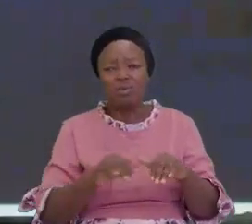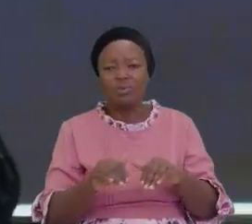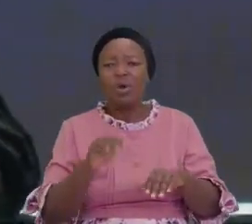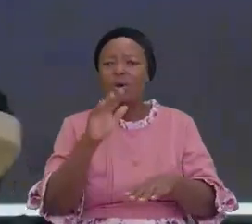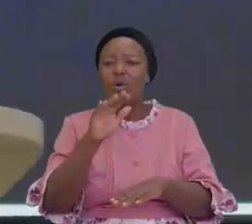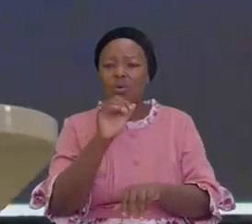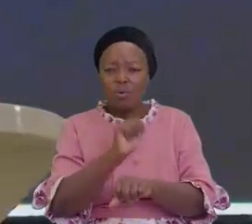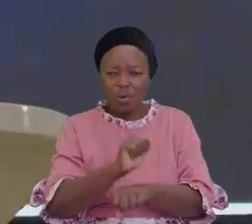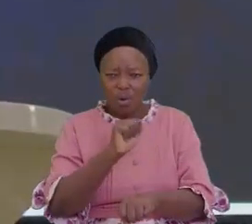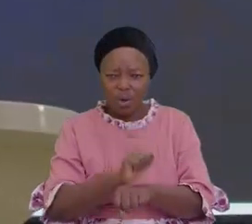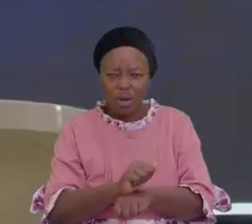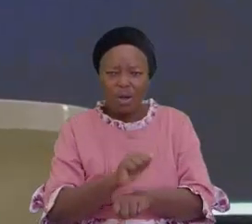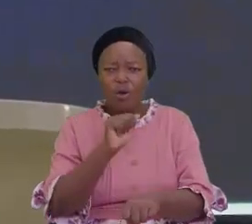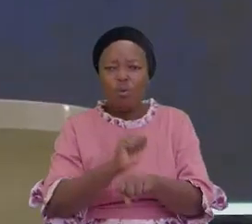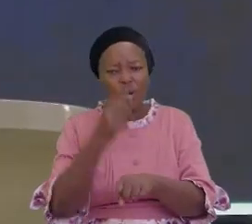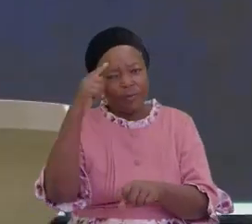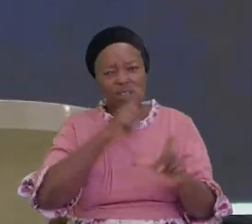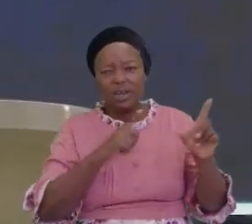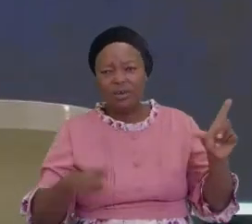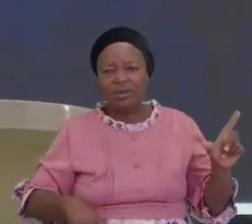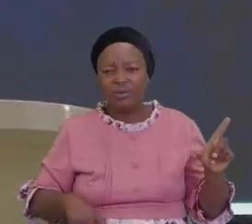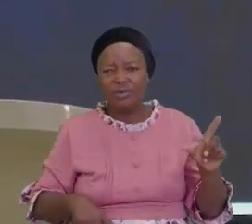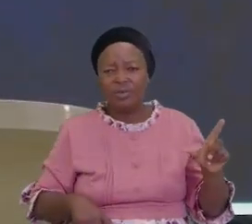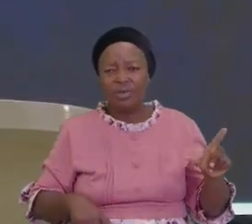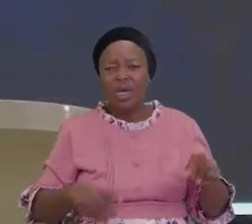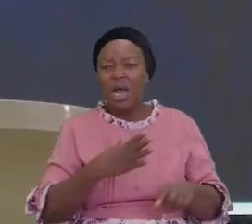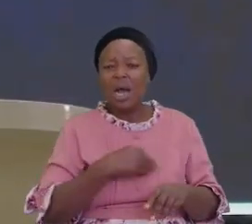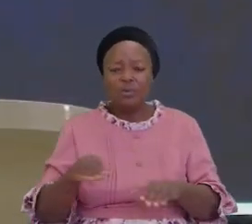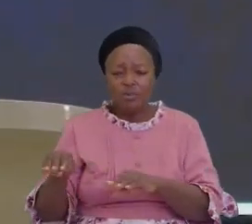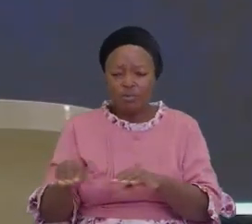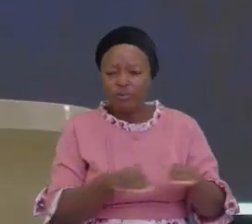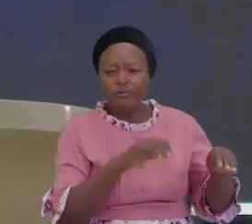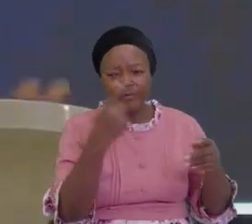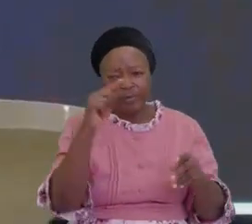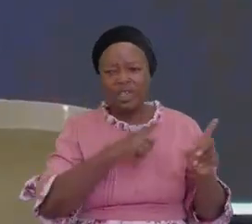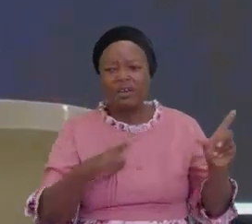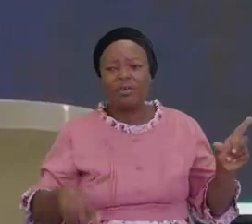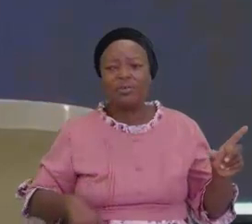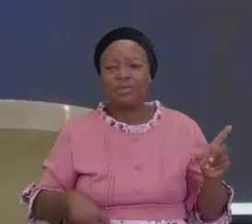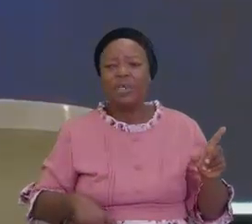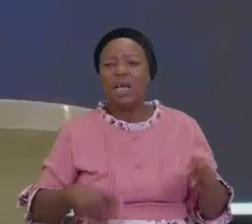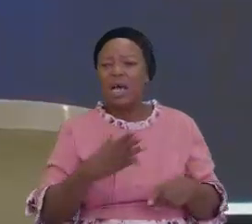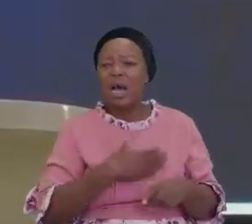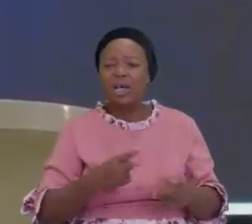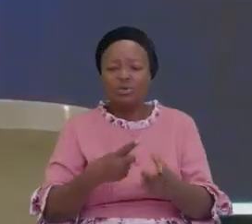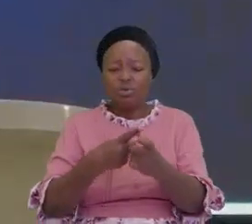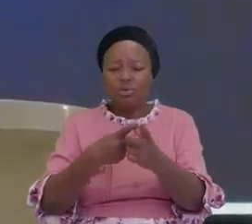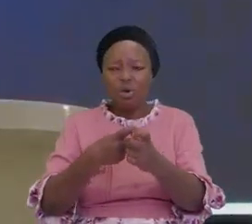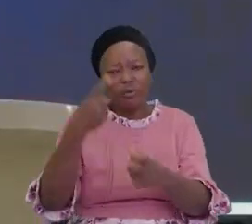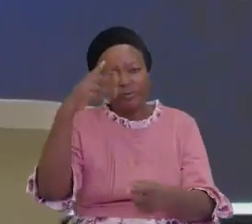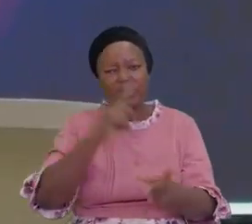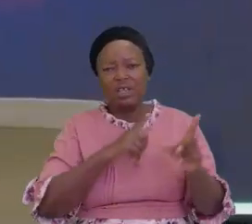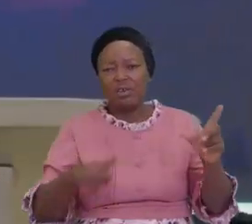Walk. Walk for the Lord. And move for the Lord. And run for the